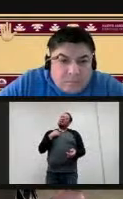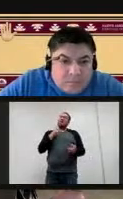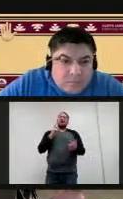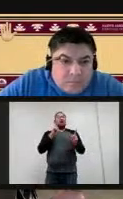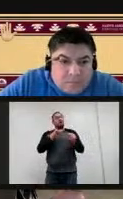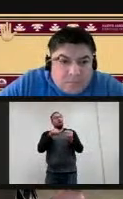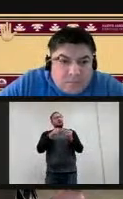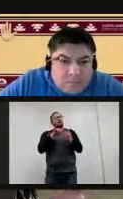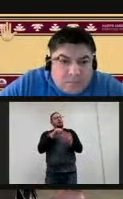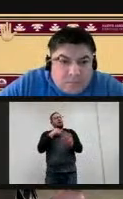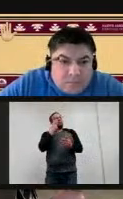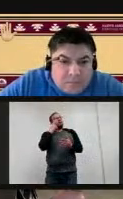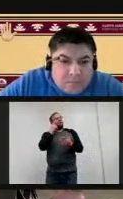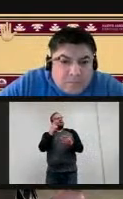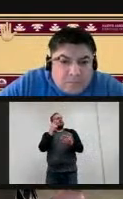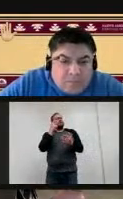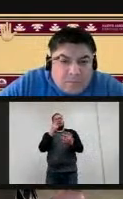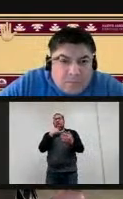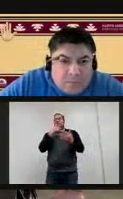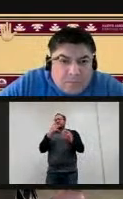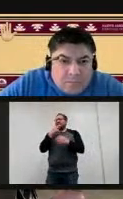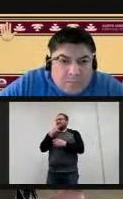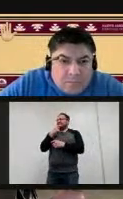just like to verbalize it on